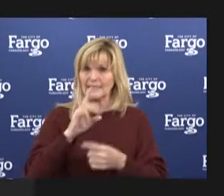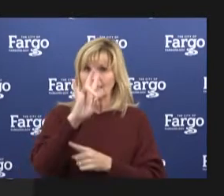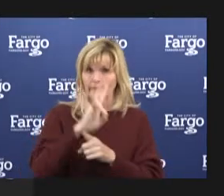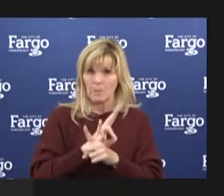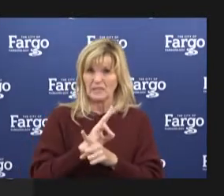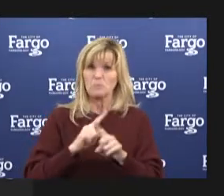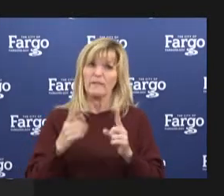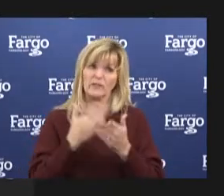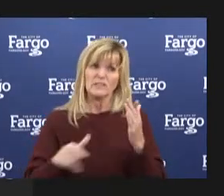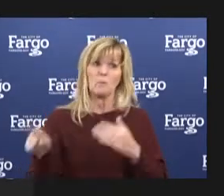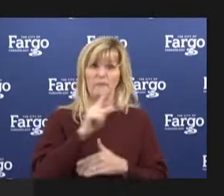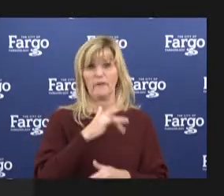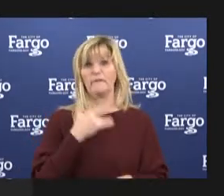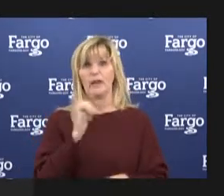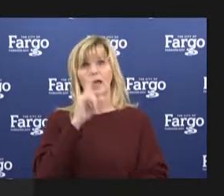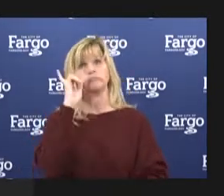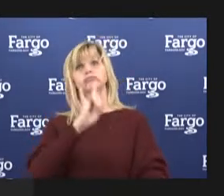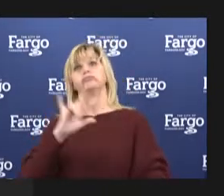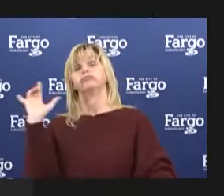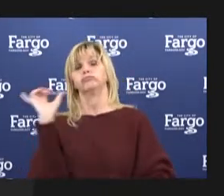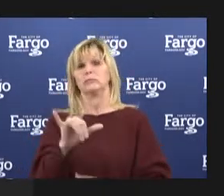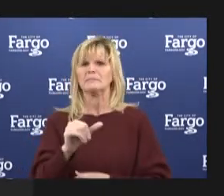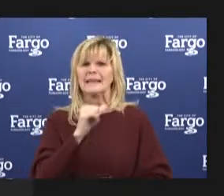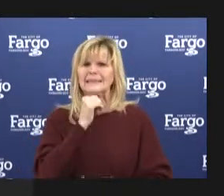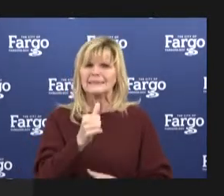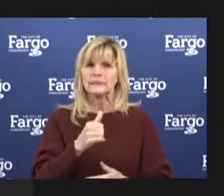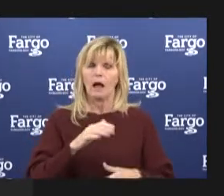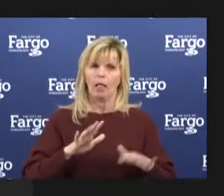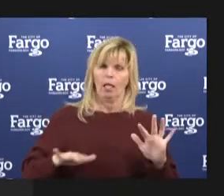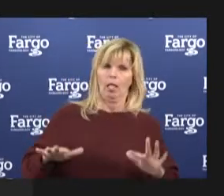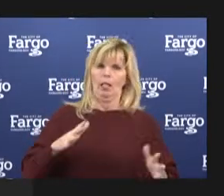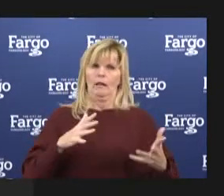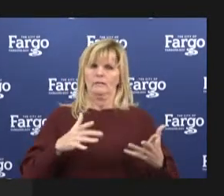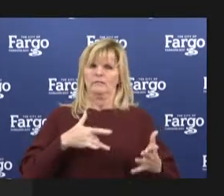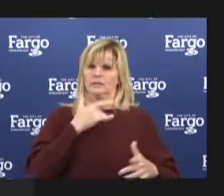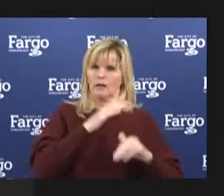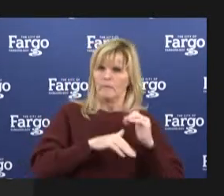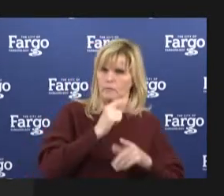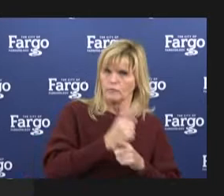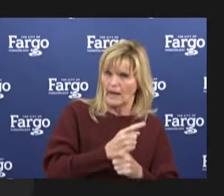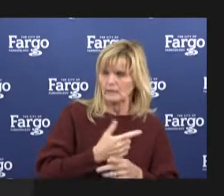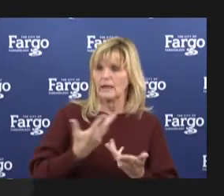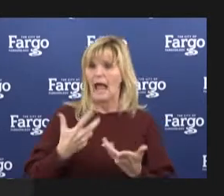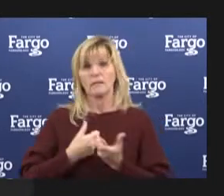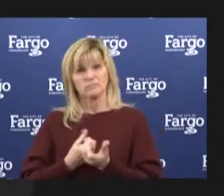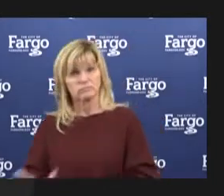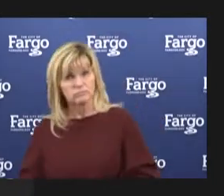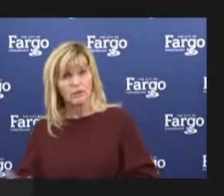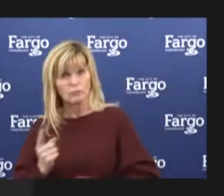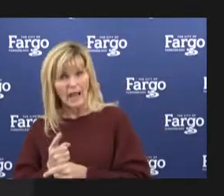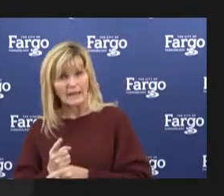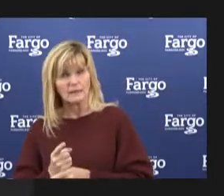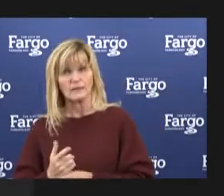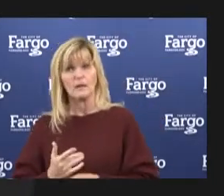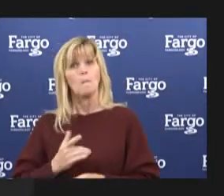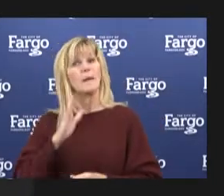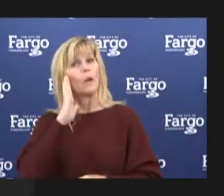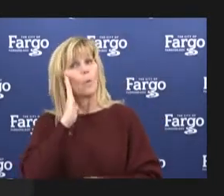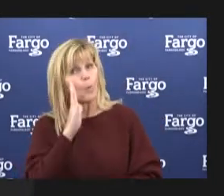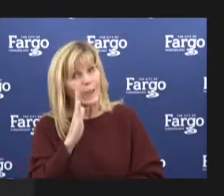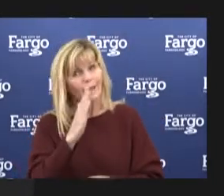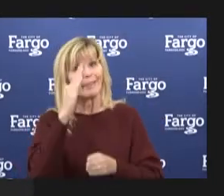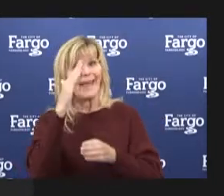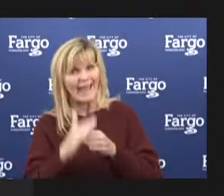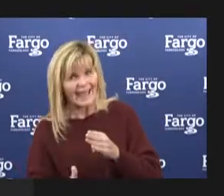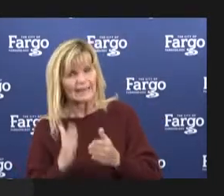like an eternity. It's unsettling and exhausting. That being said, this will end at some point.